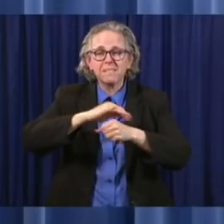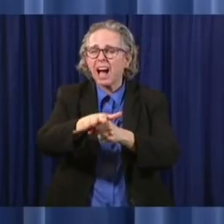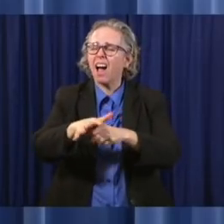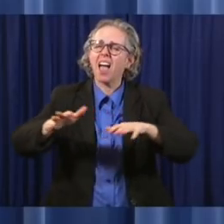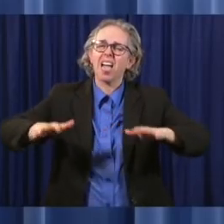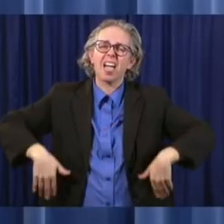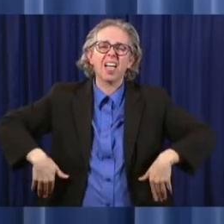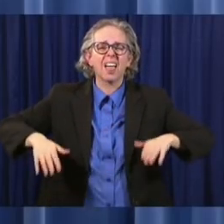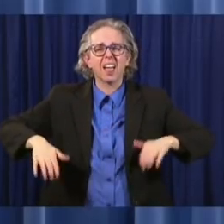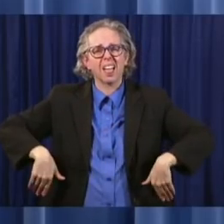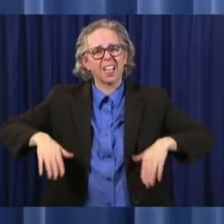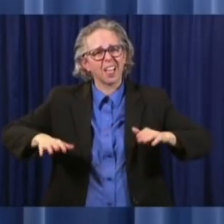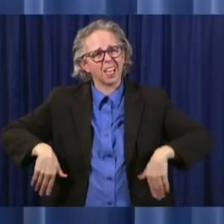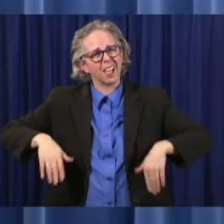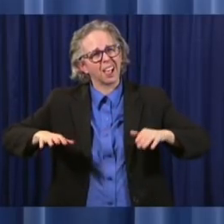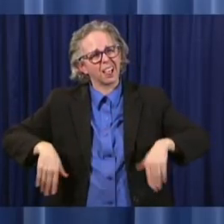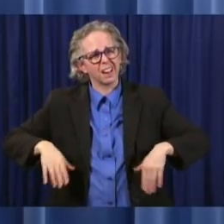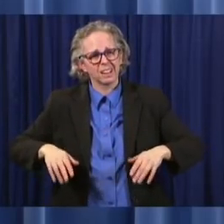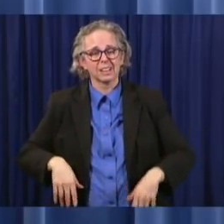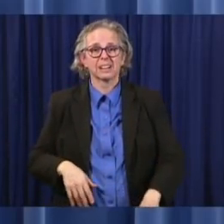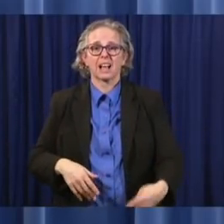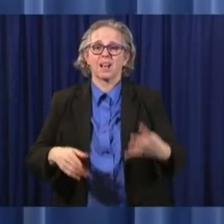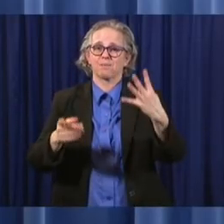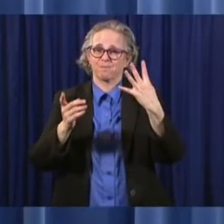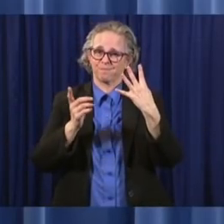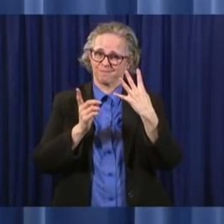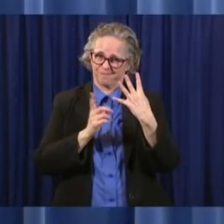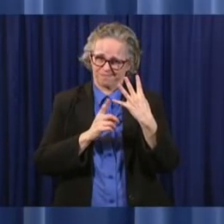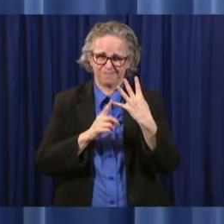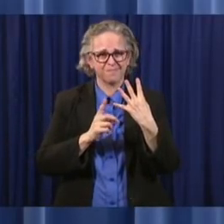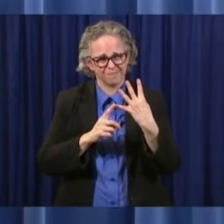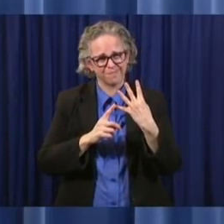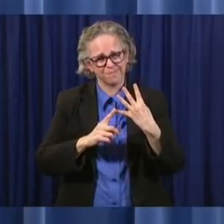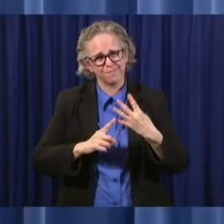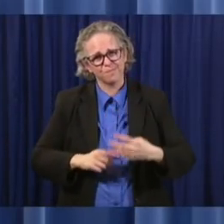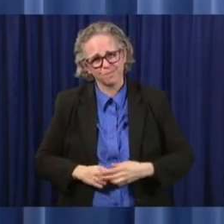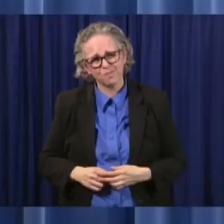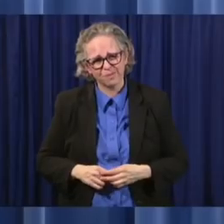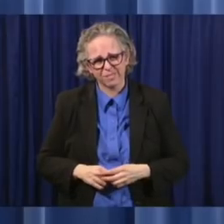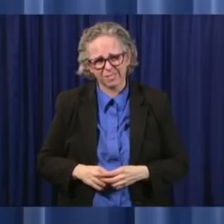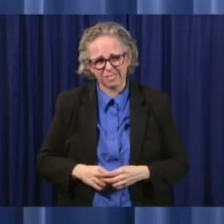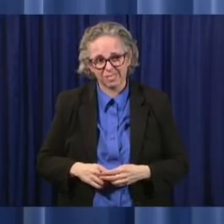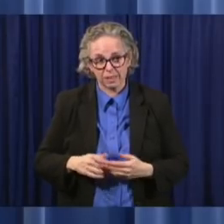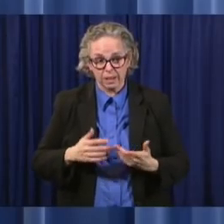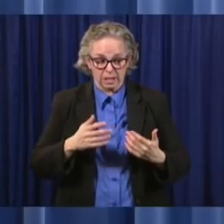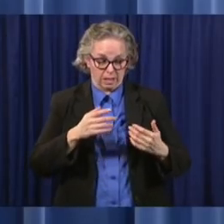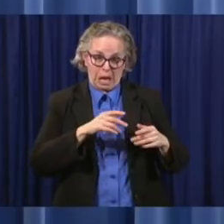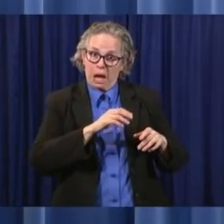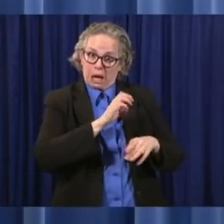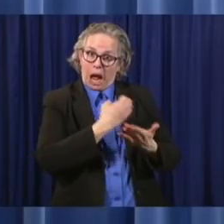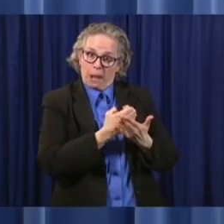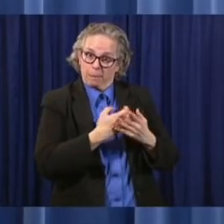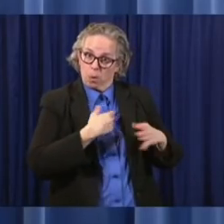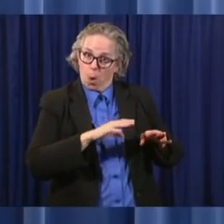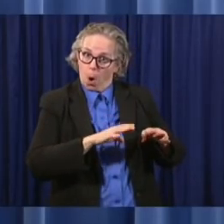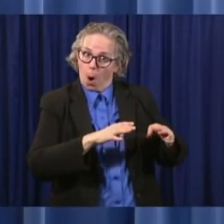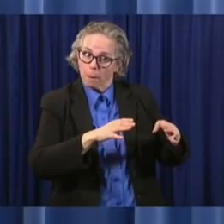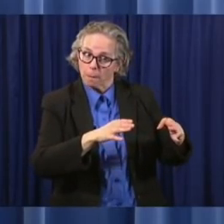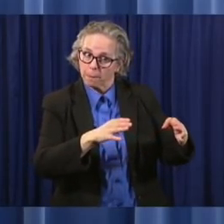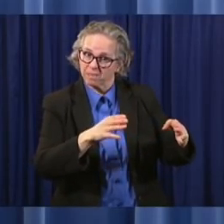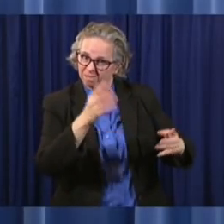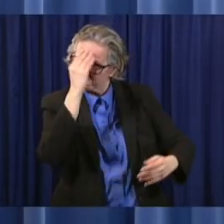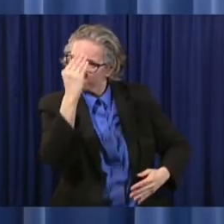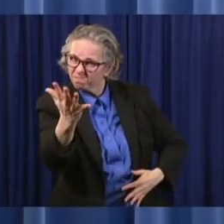4, as we open up the economy, let me just state the obvious and not shy away from it. The risk is